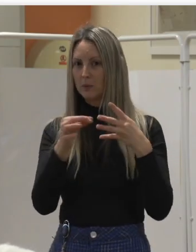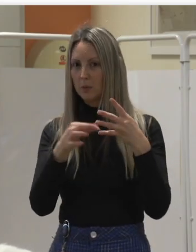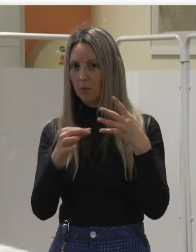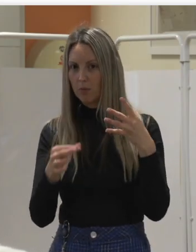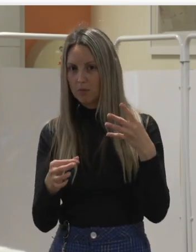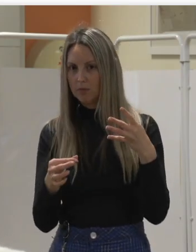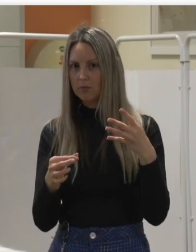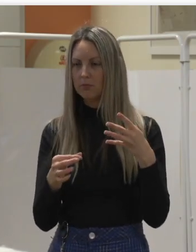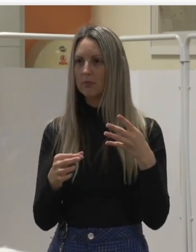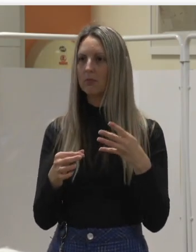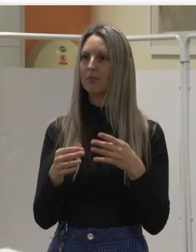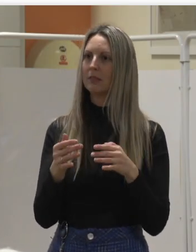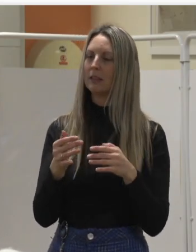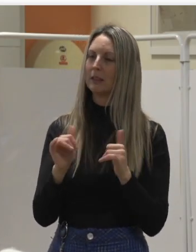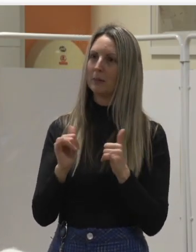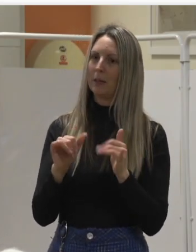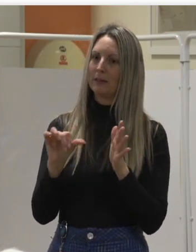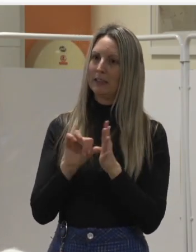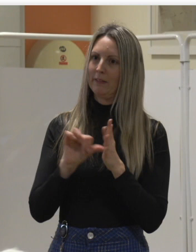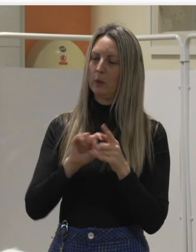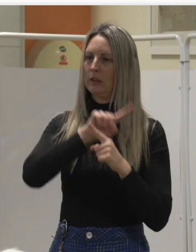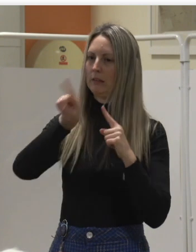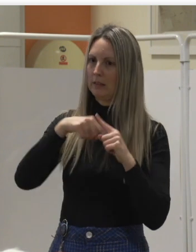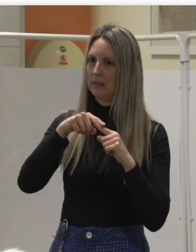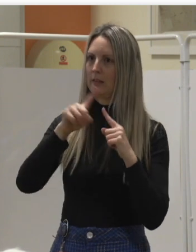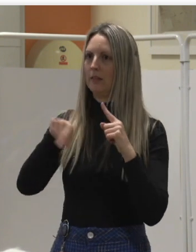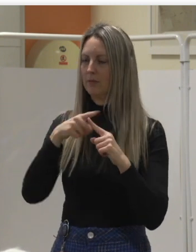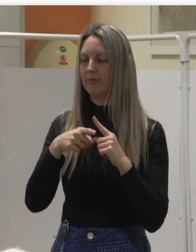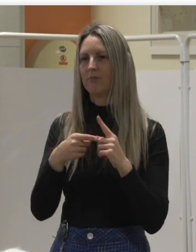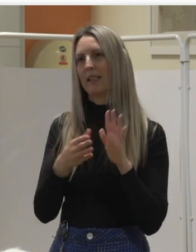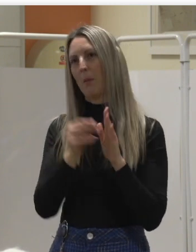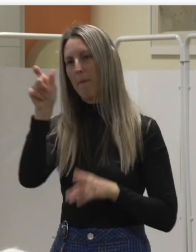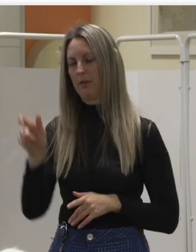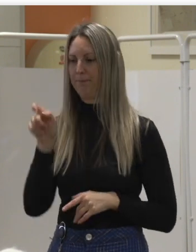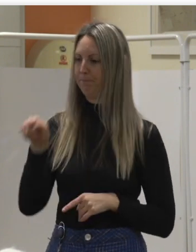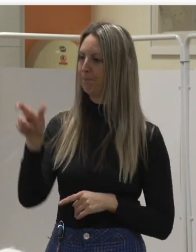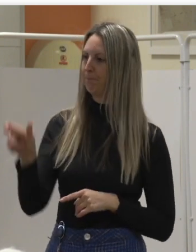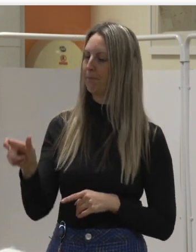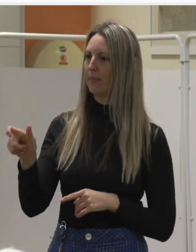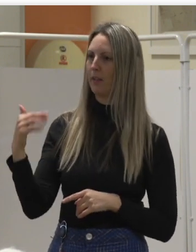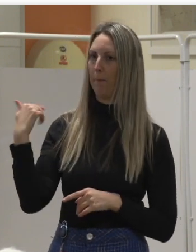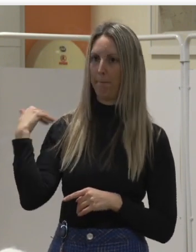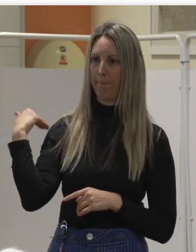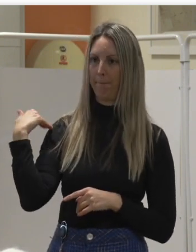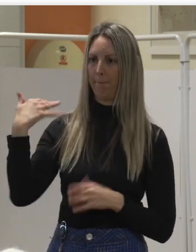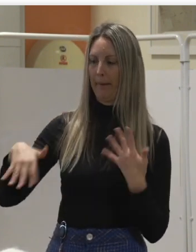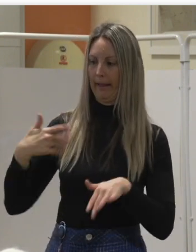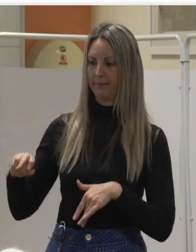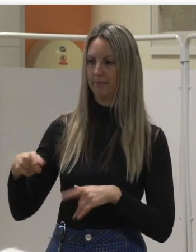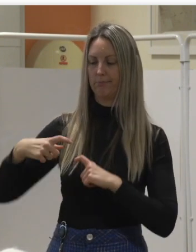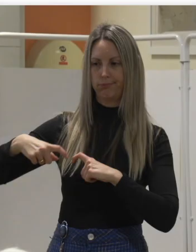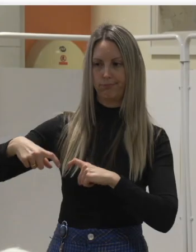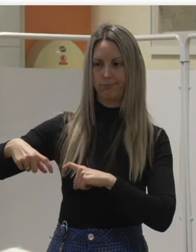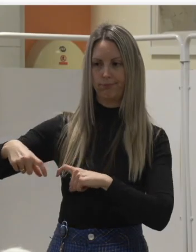So somebody has got chronic pain. Let's take an example of somebody who's got back pain. So when they have pain all the time,